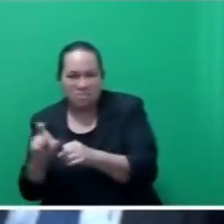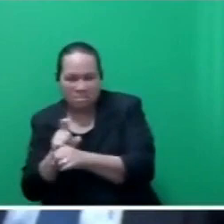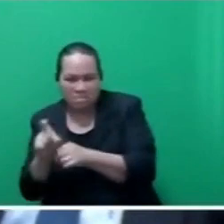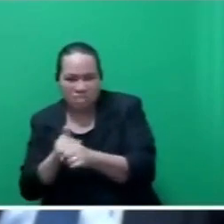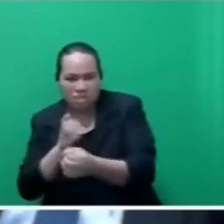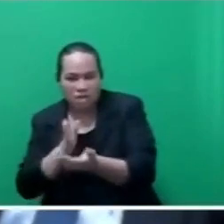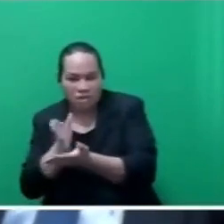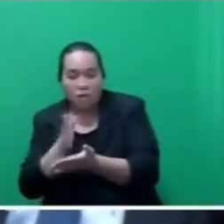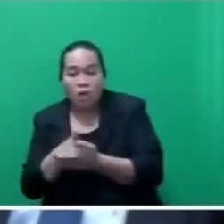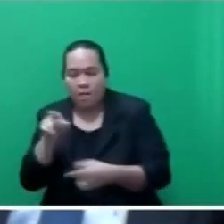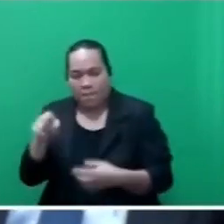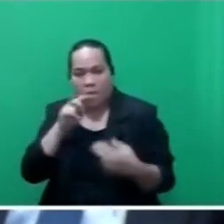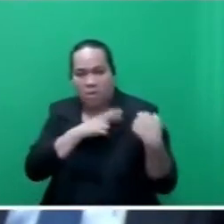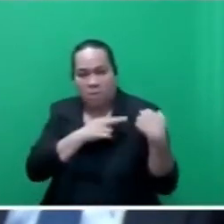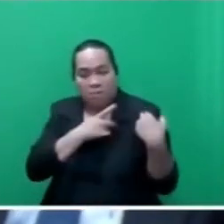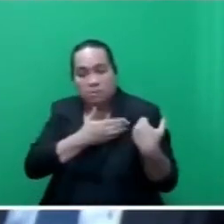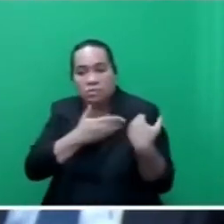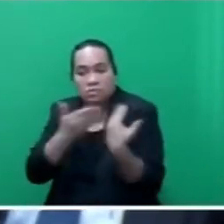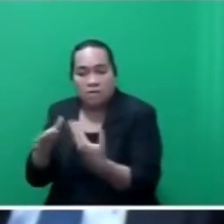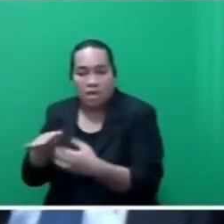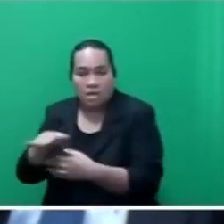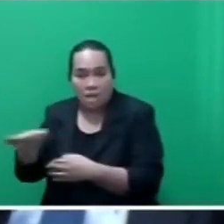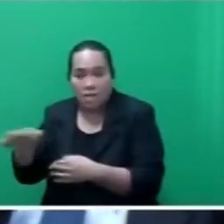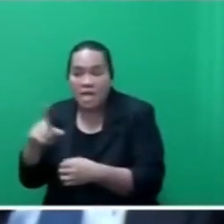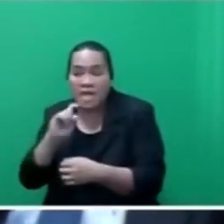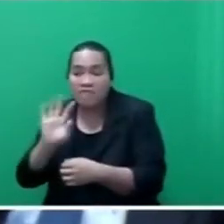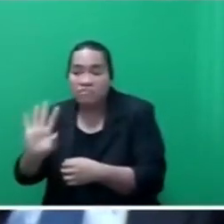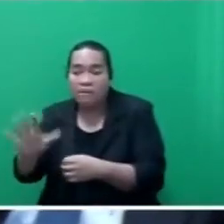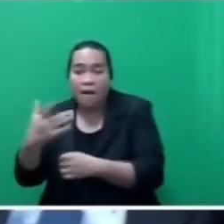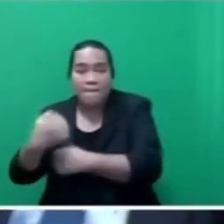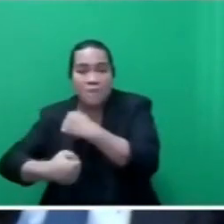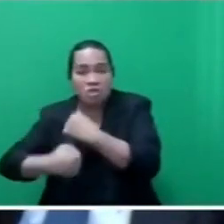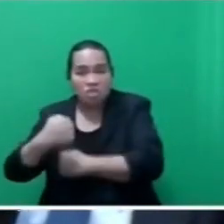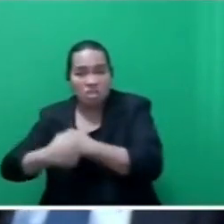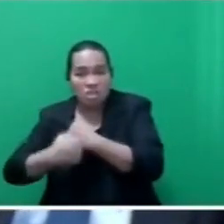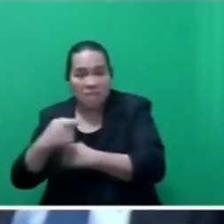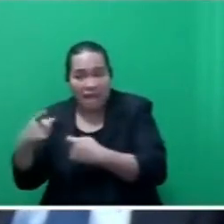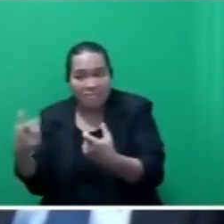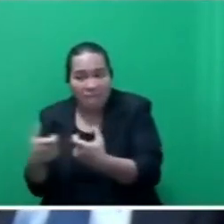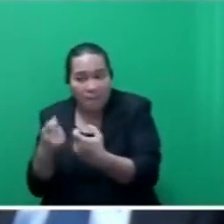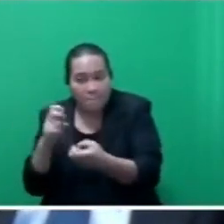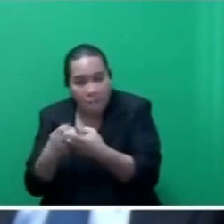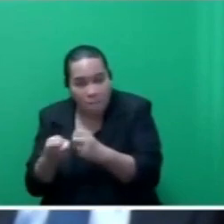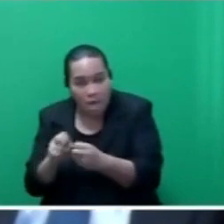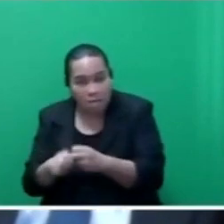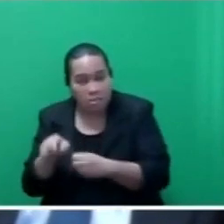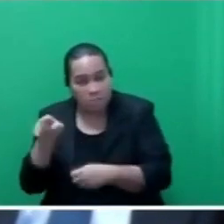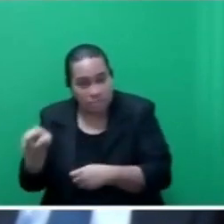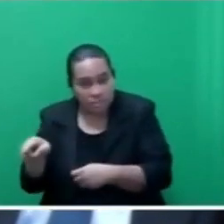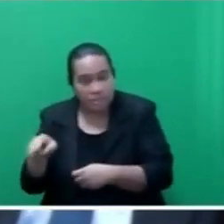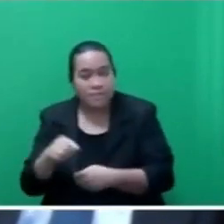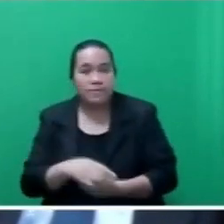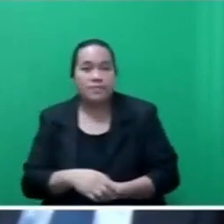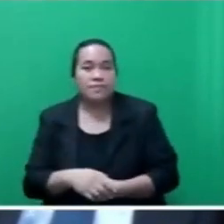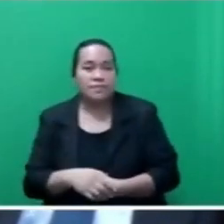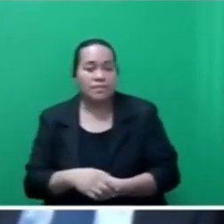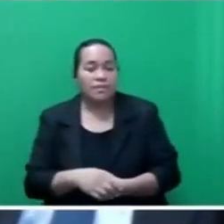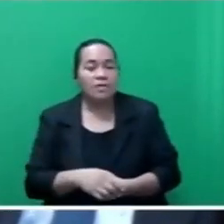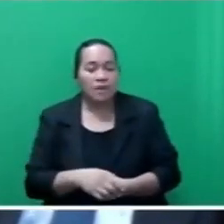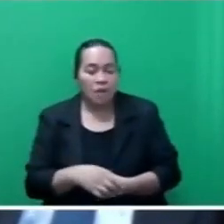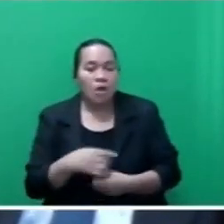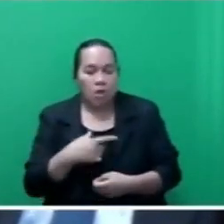them accountable if the machines have challenges, for example, and